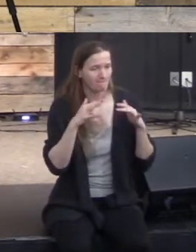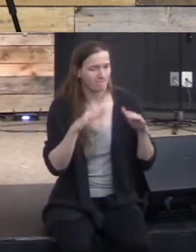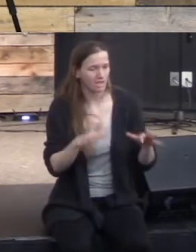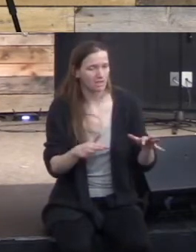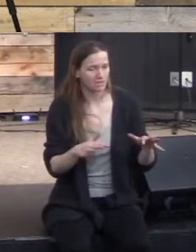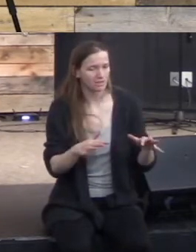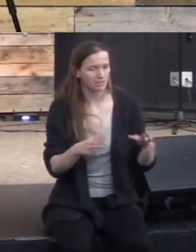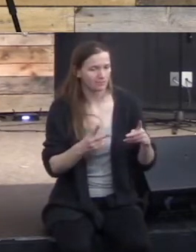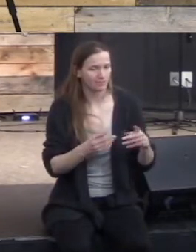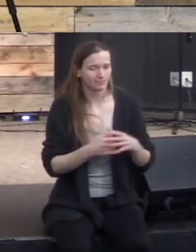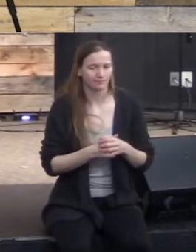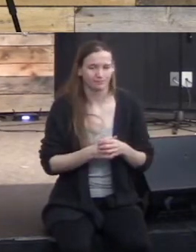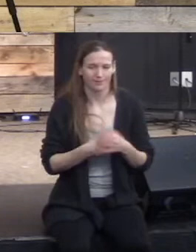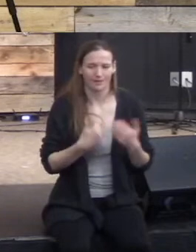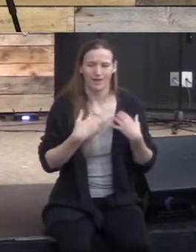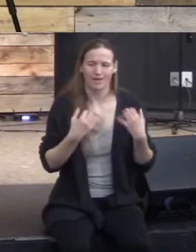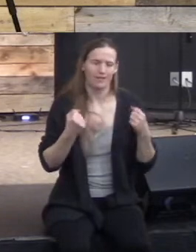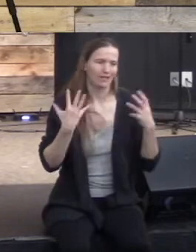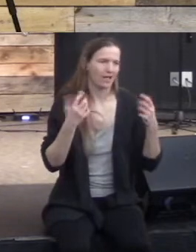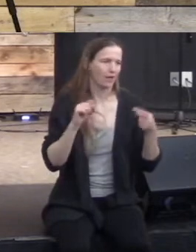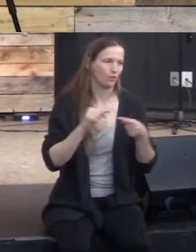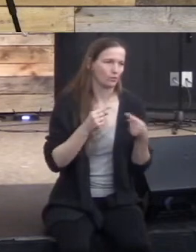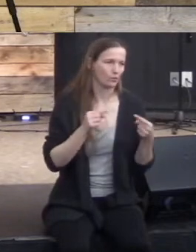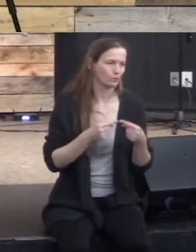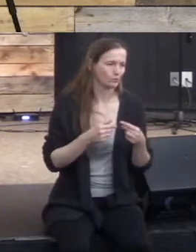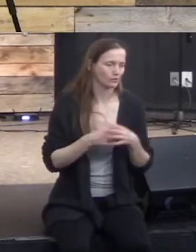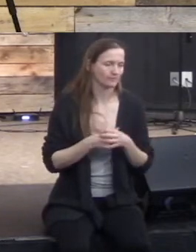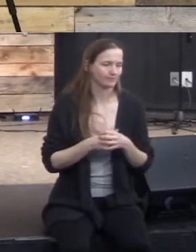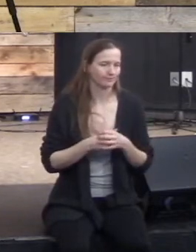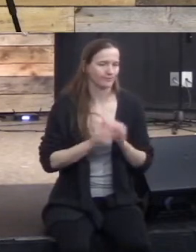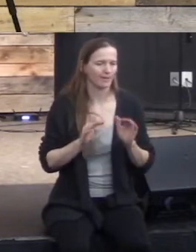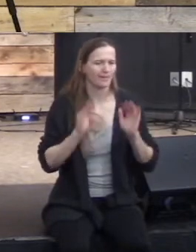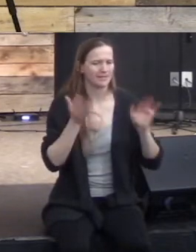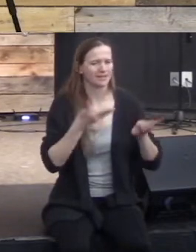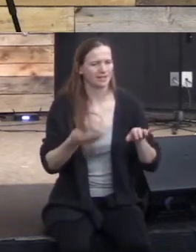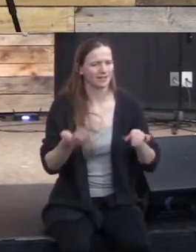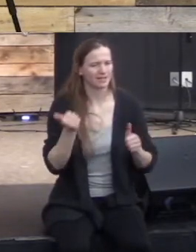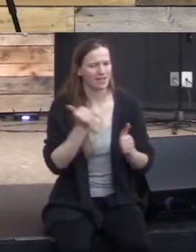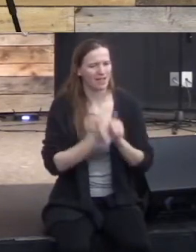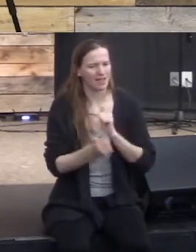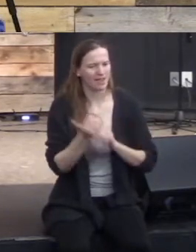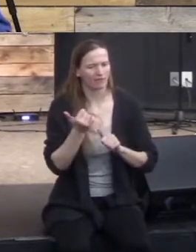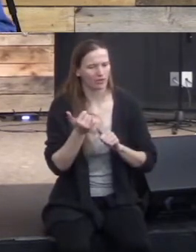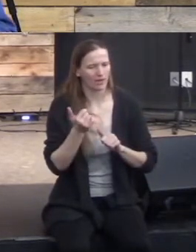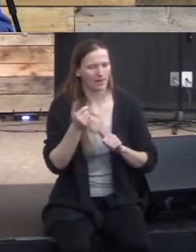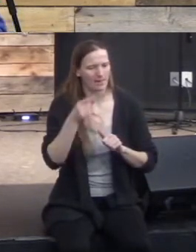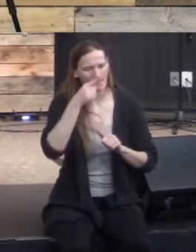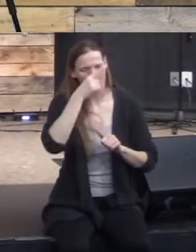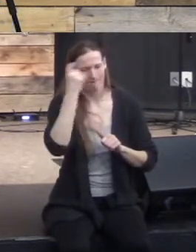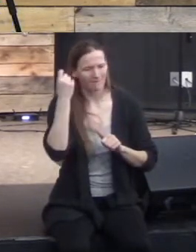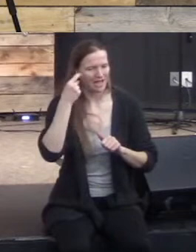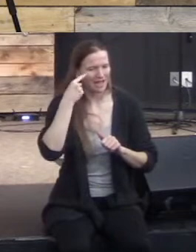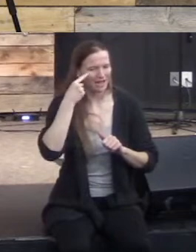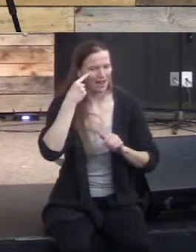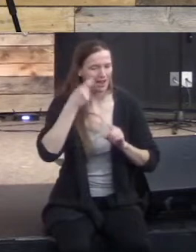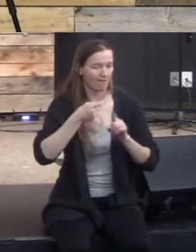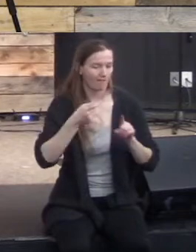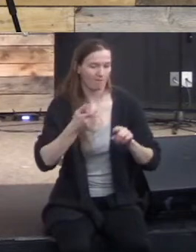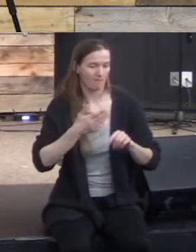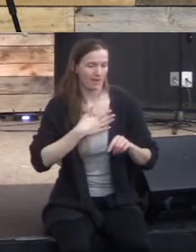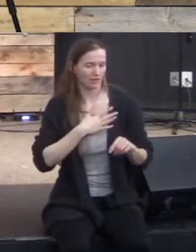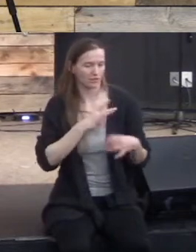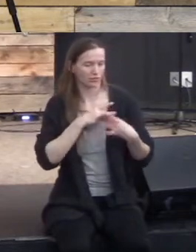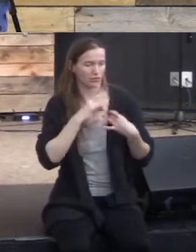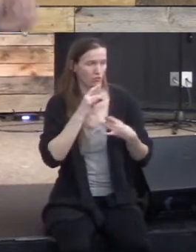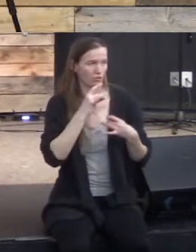But I have a lot of wounds. You know, the amazing thing is that every black eye of my soul is always being